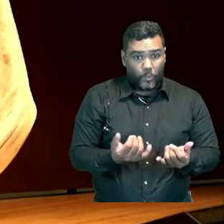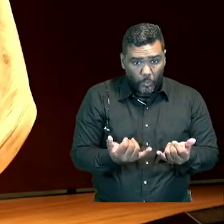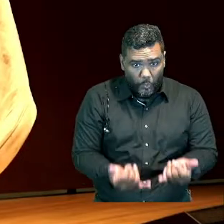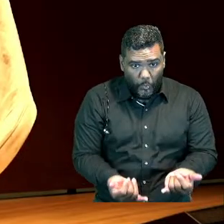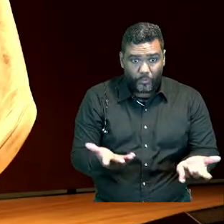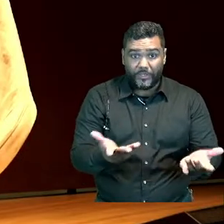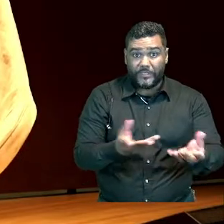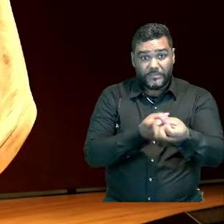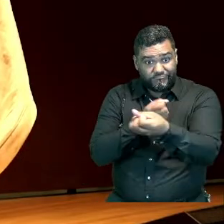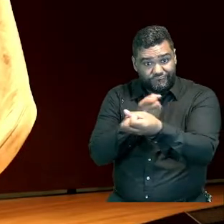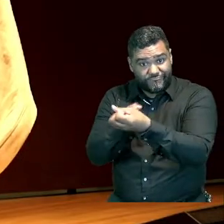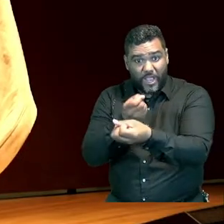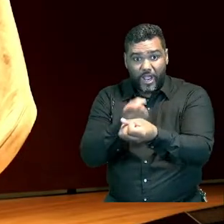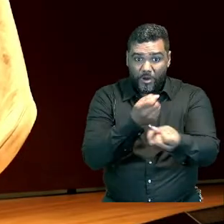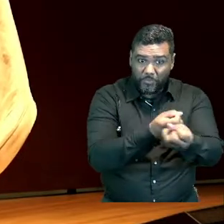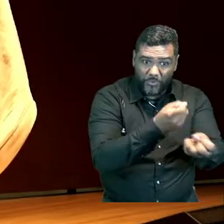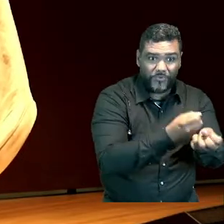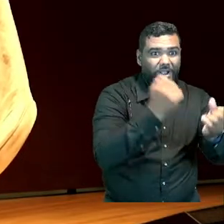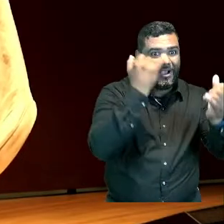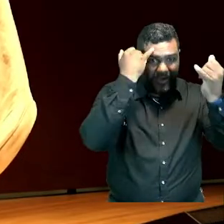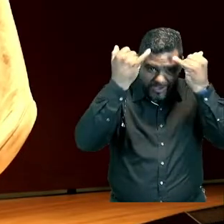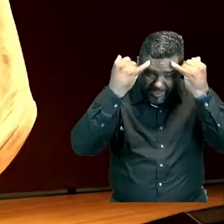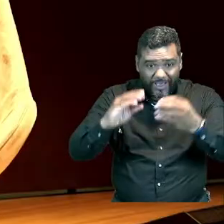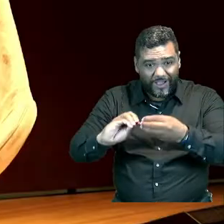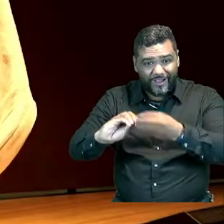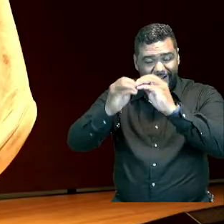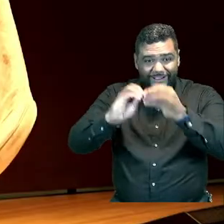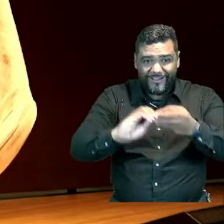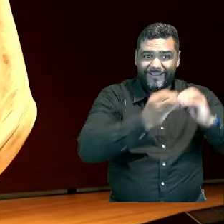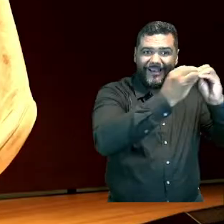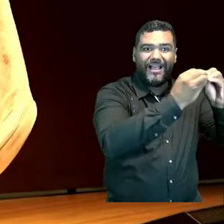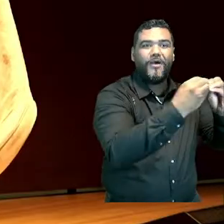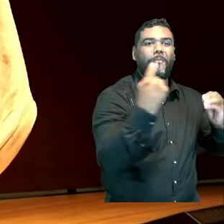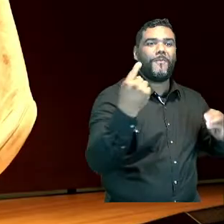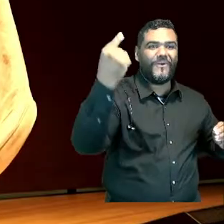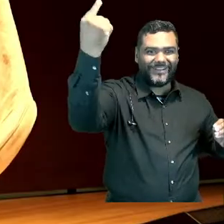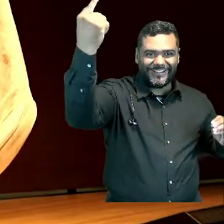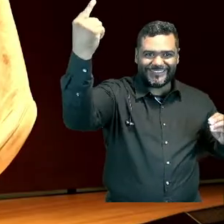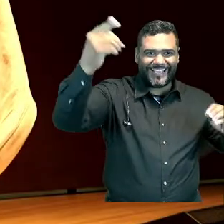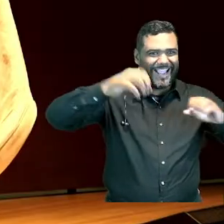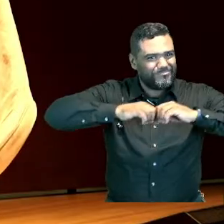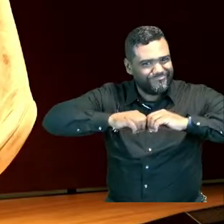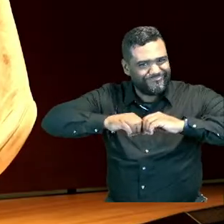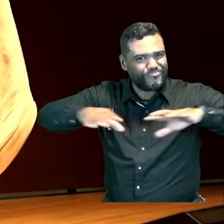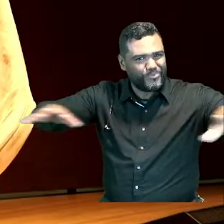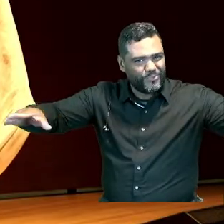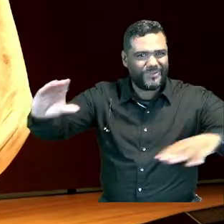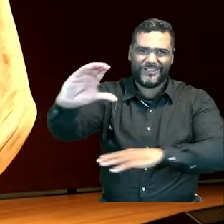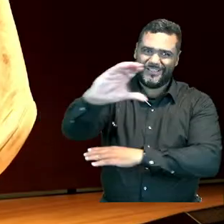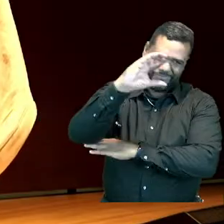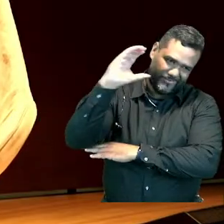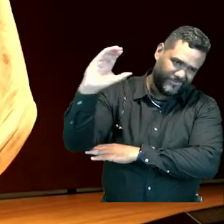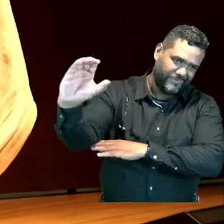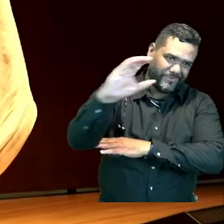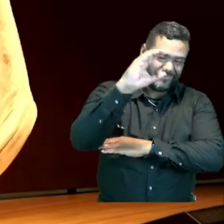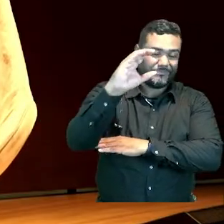in our movements, and she currently contributes to institutional design of public policies for equality in Colombia.